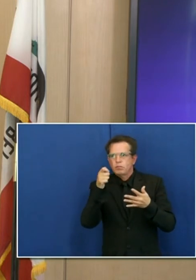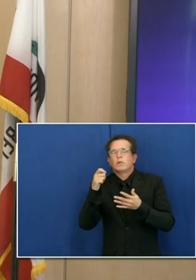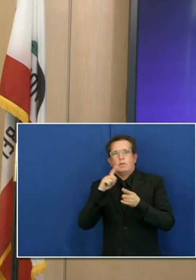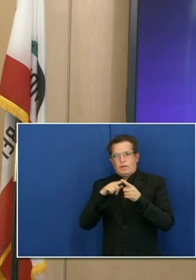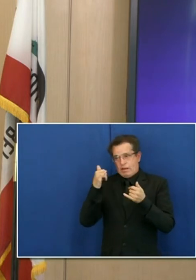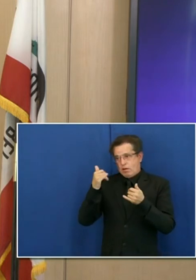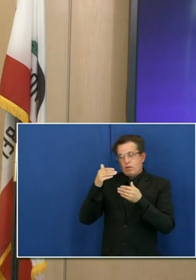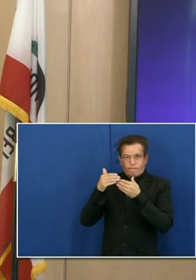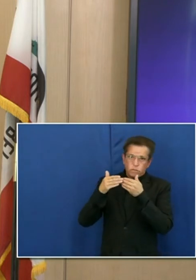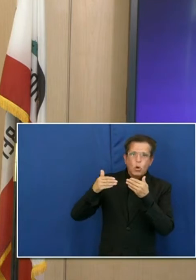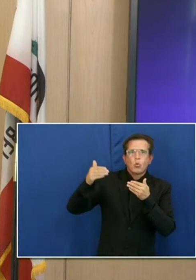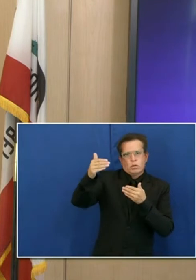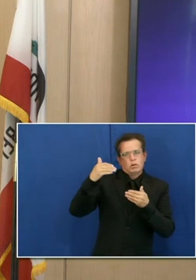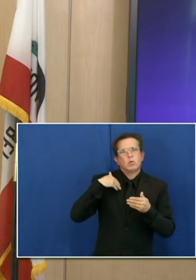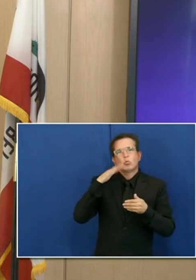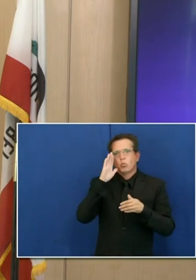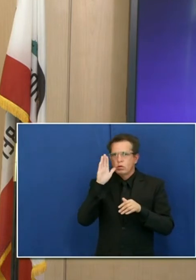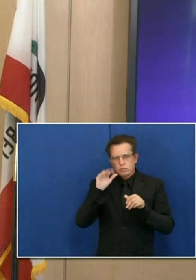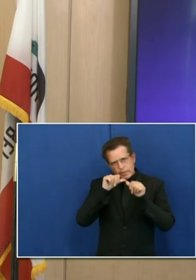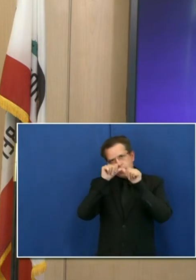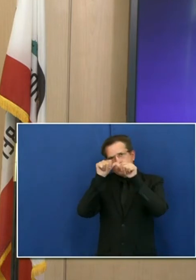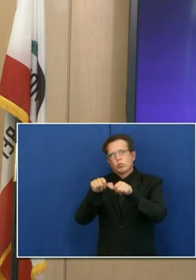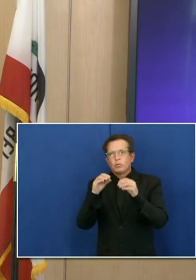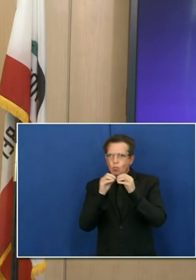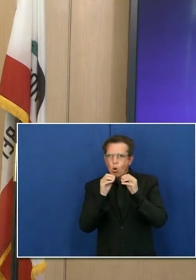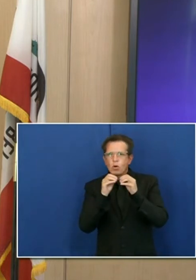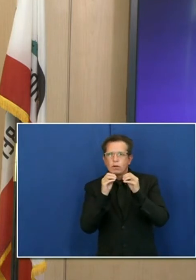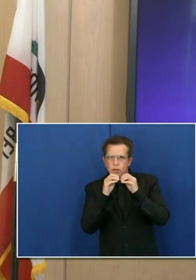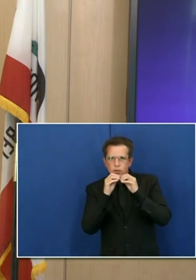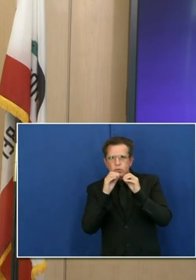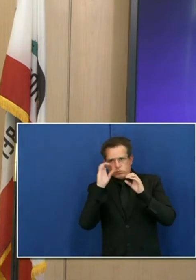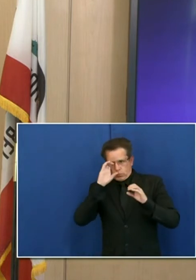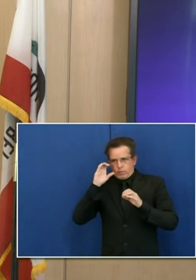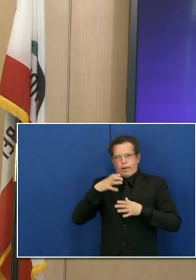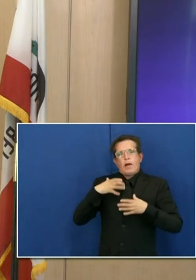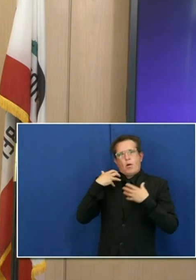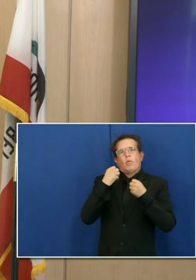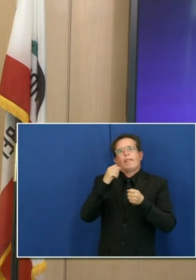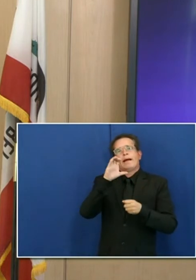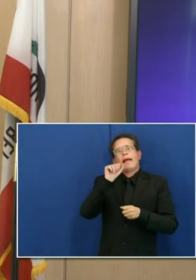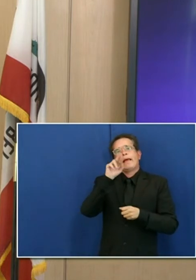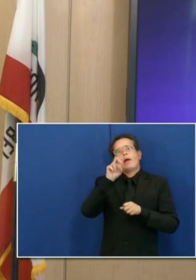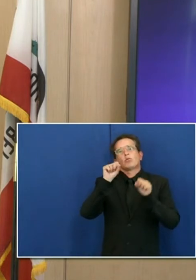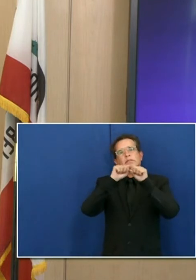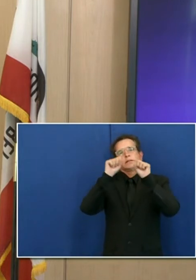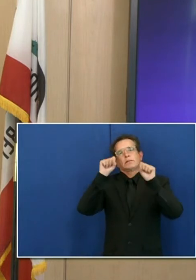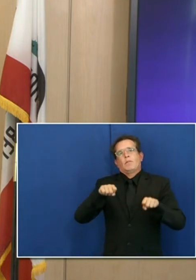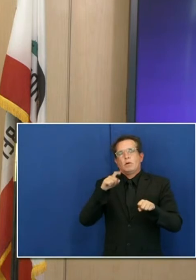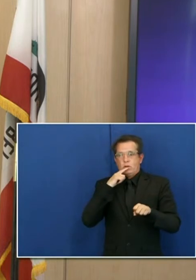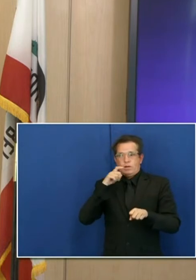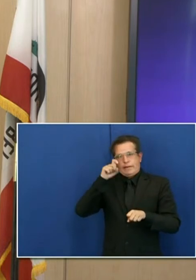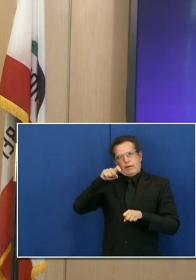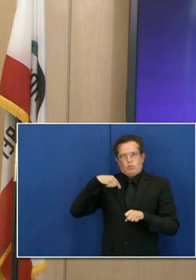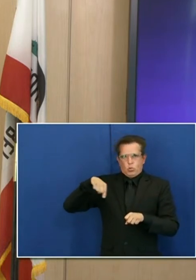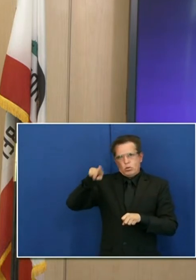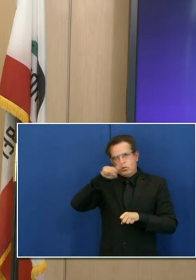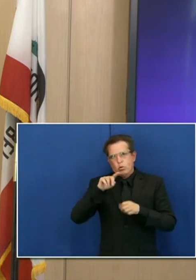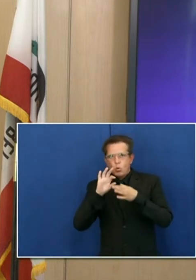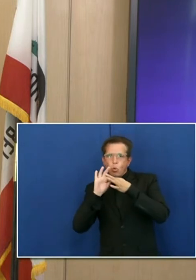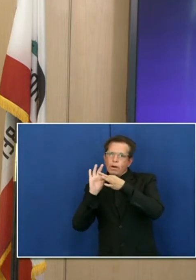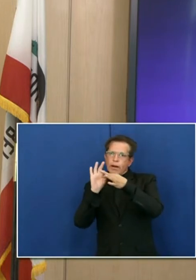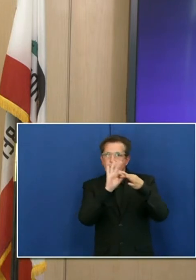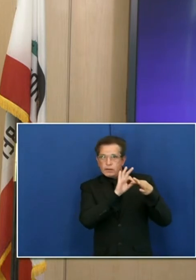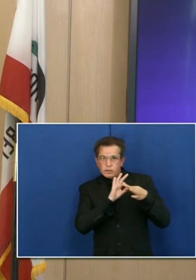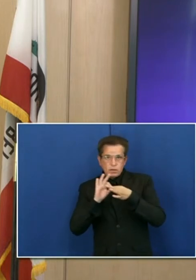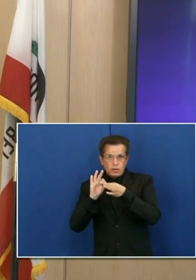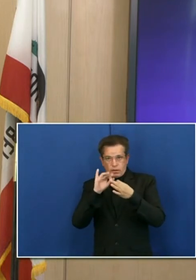work, and our public health officer sent a notice to all of the healthcare systems about the incredible need for us to coordinate, so that